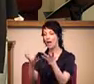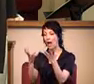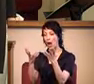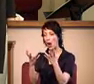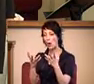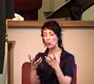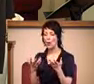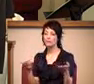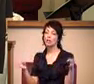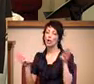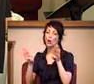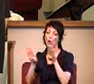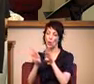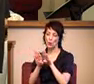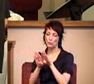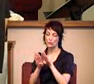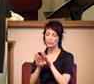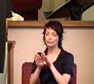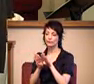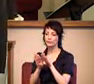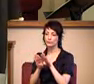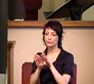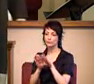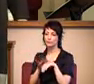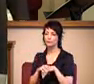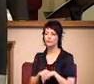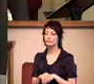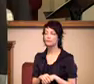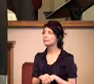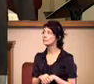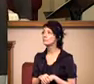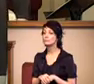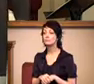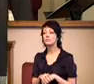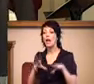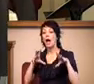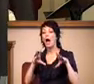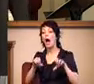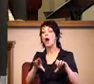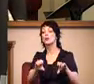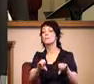I want to come to a close with this. The Occupy movement, again,